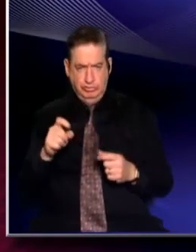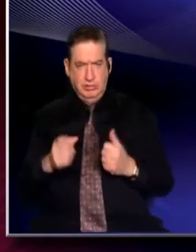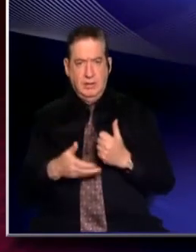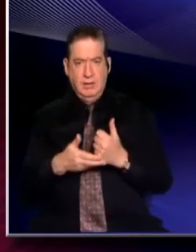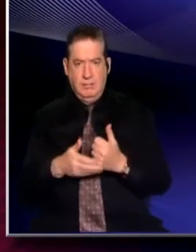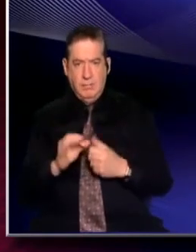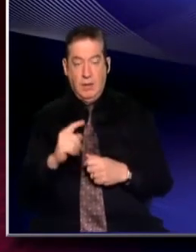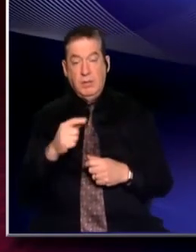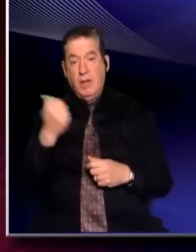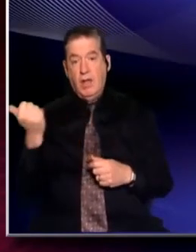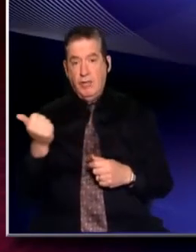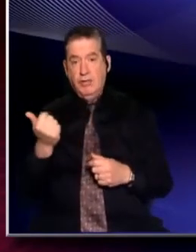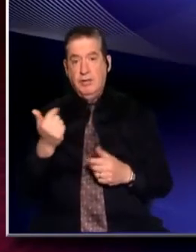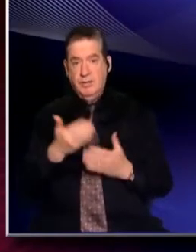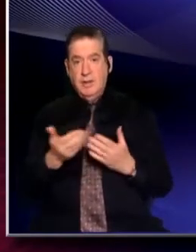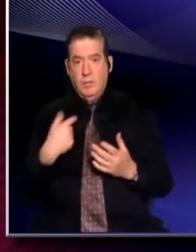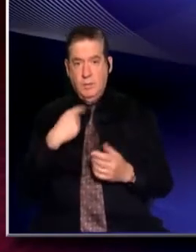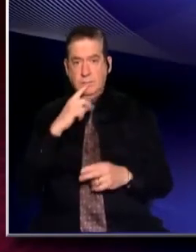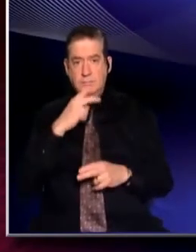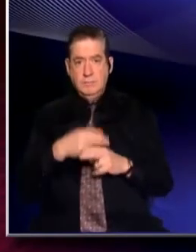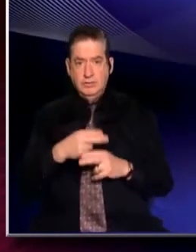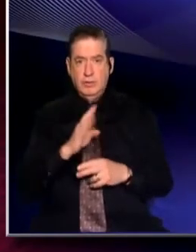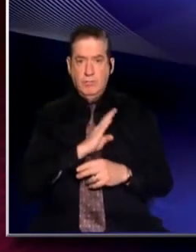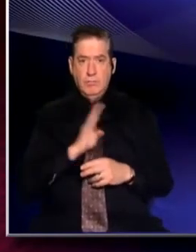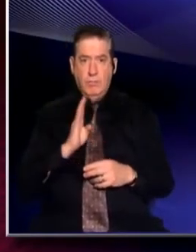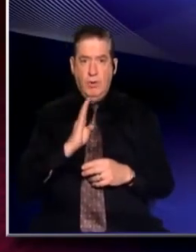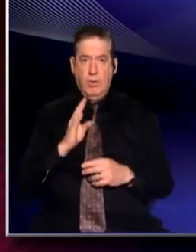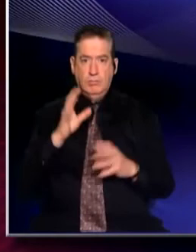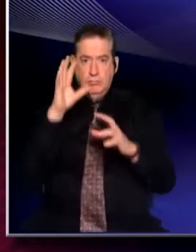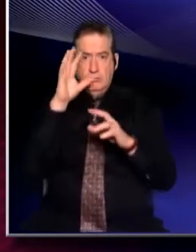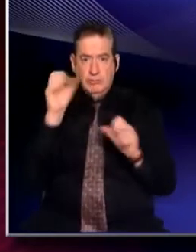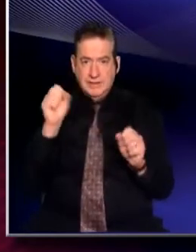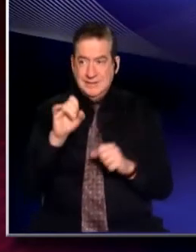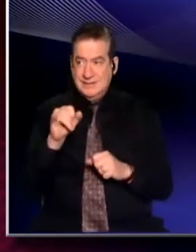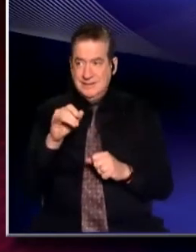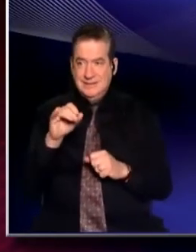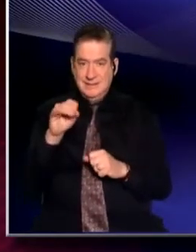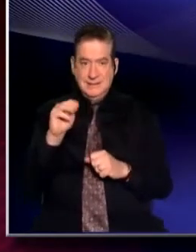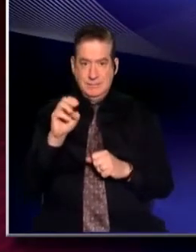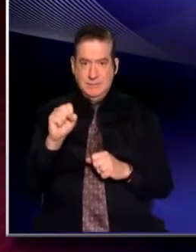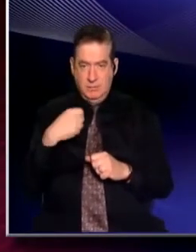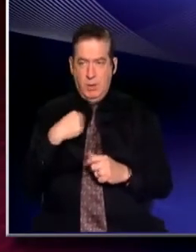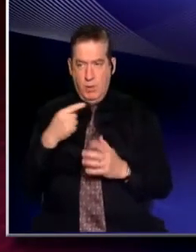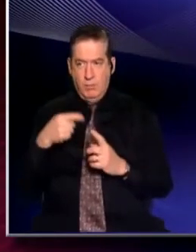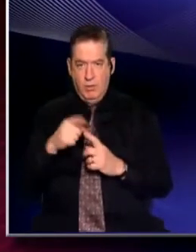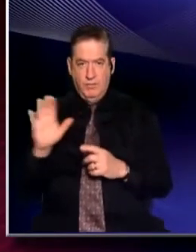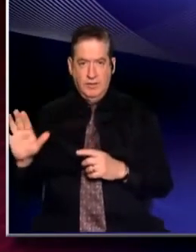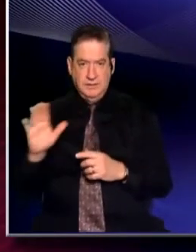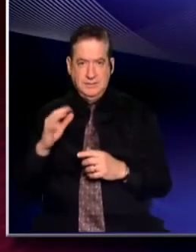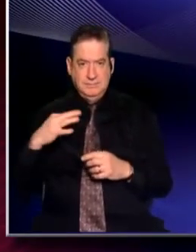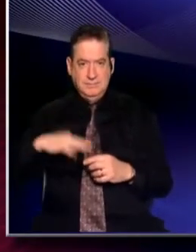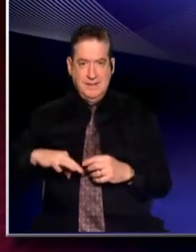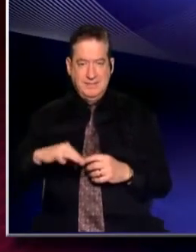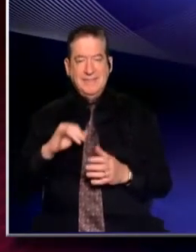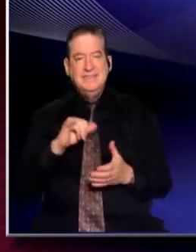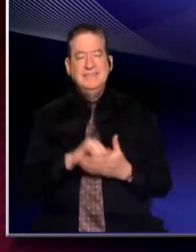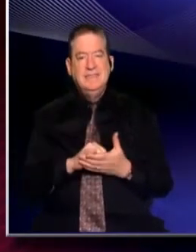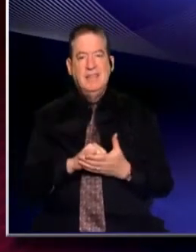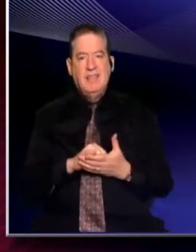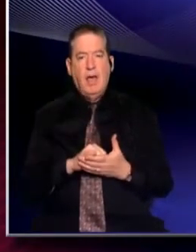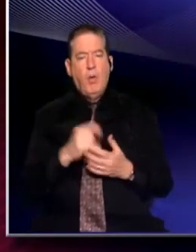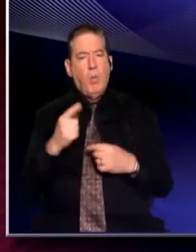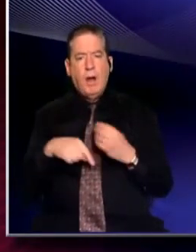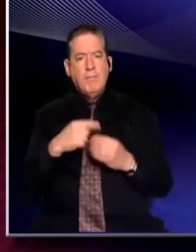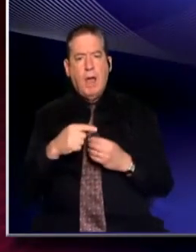out, because this is important, it was mentioned by Board President Sims, I'm not sure if he's available, but I want to point it out for his benefit, was what